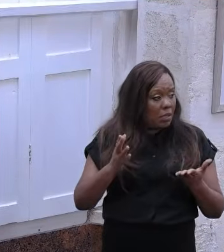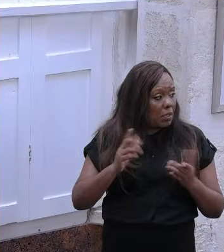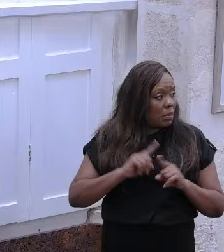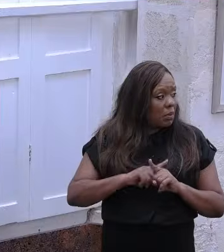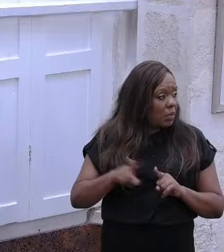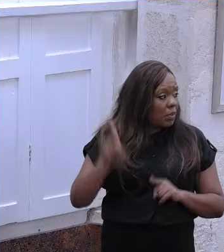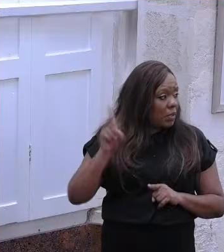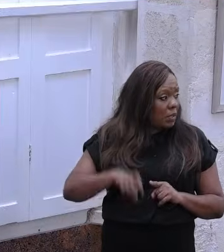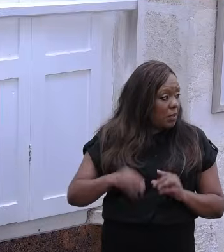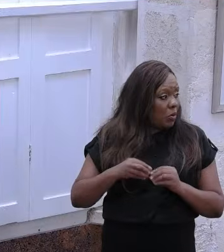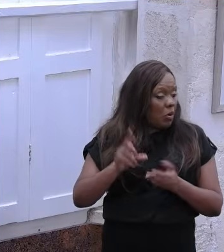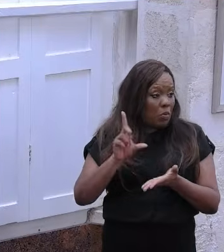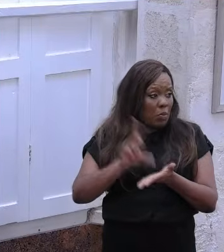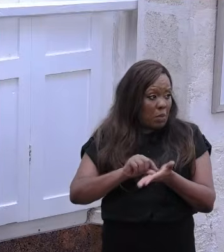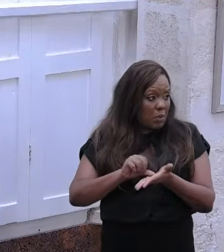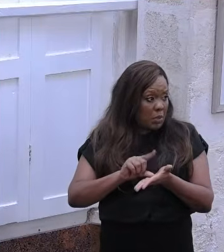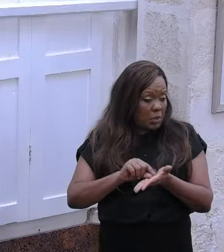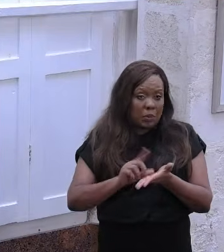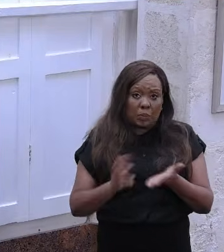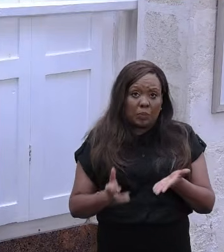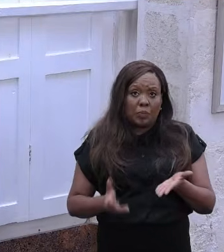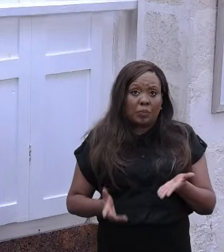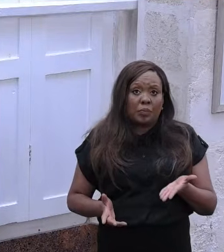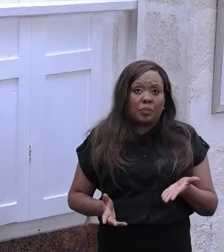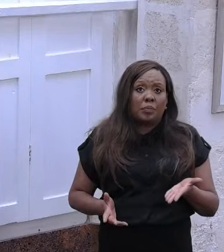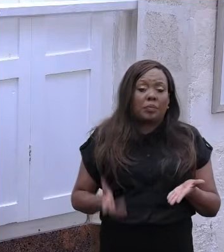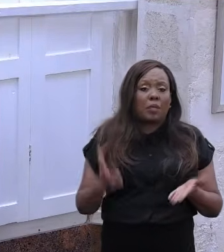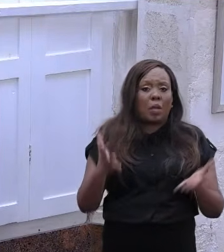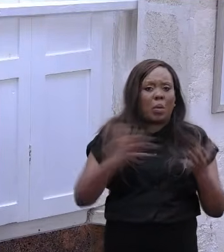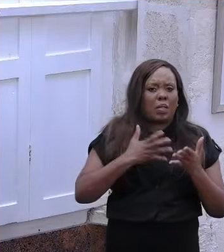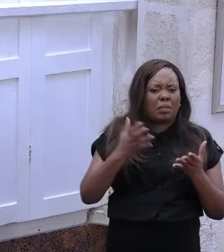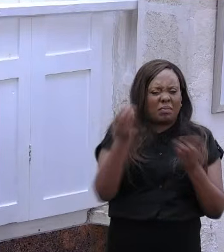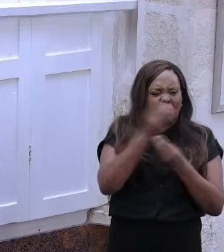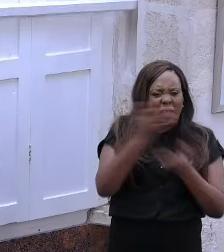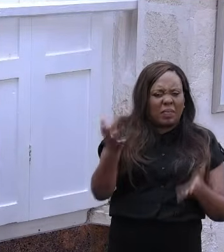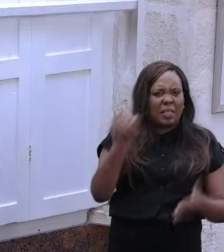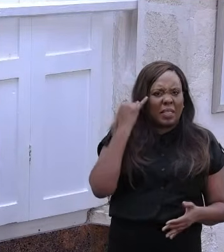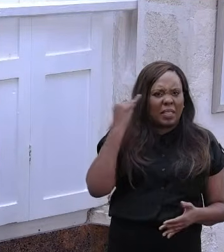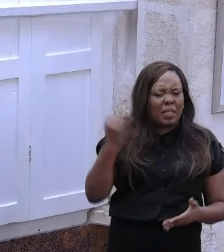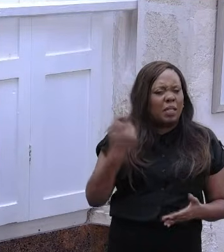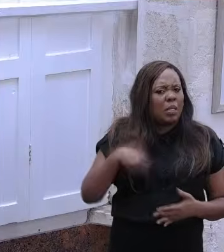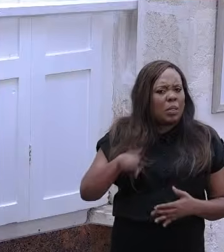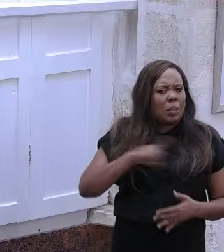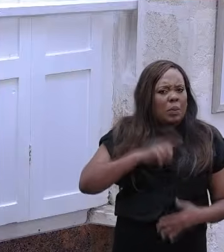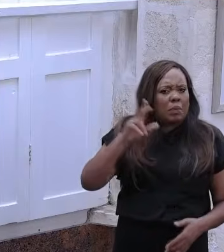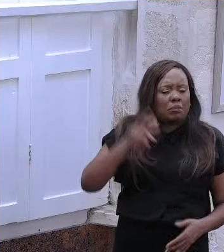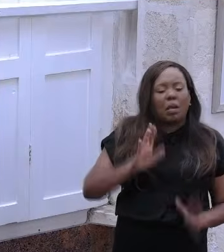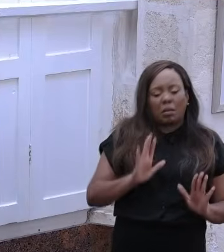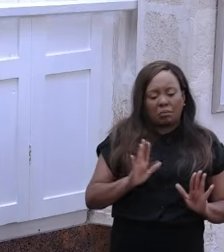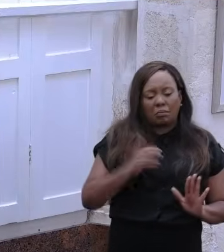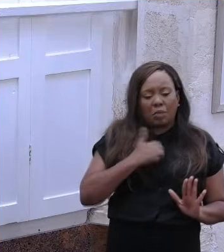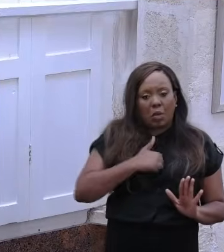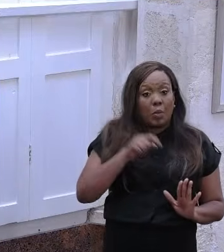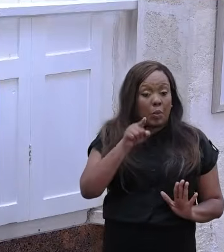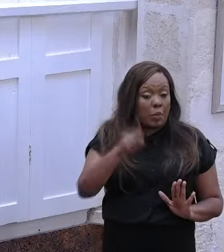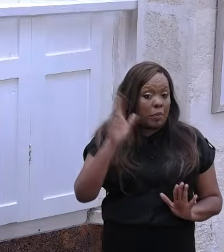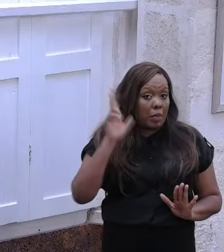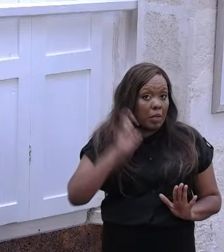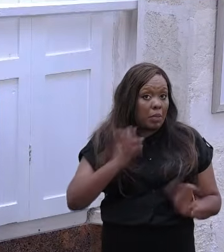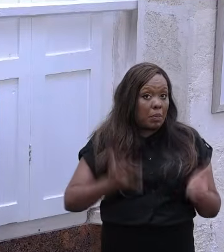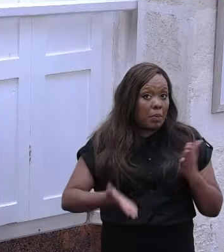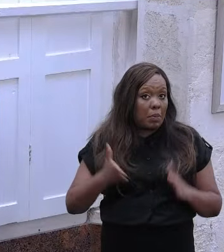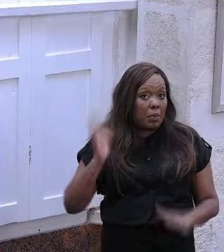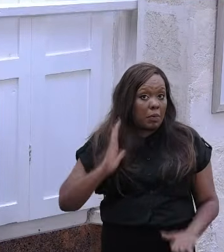published that people will know. But just to give you an idea, and you would have heard some of this anecdotally already, yes,